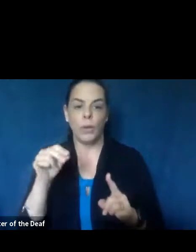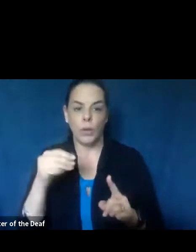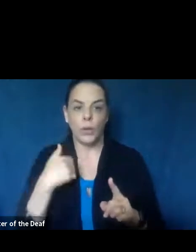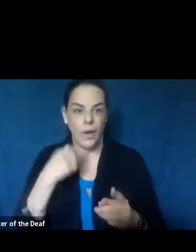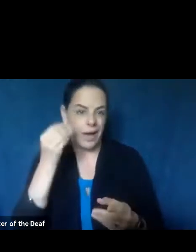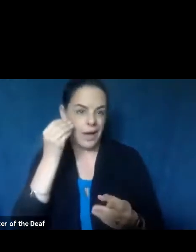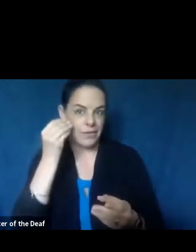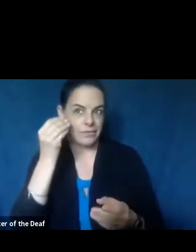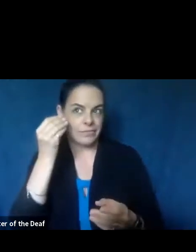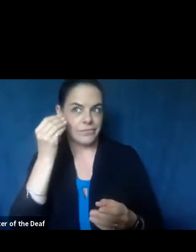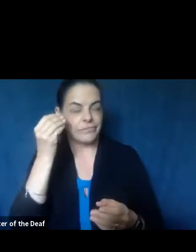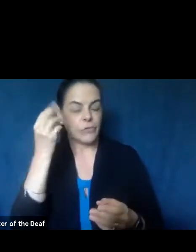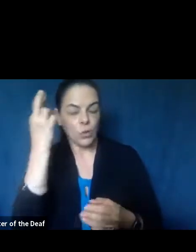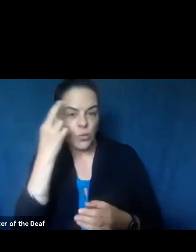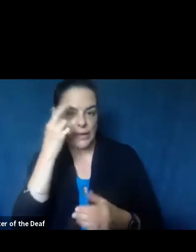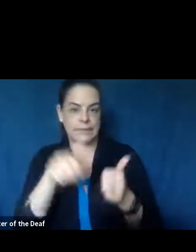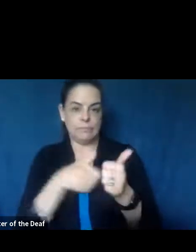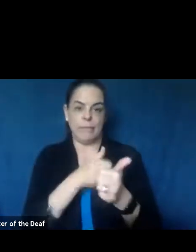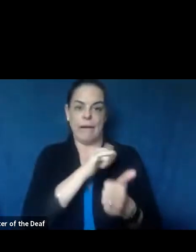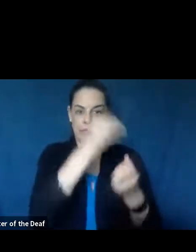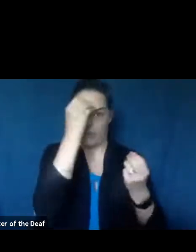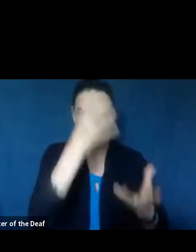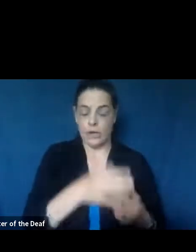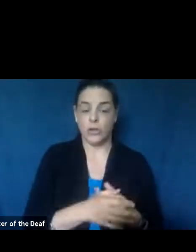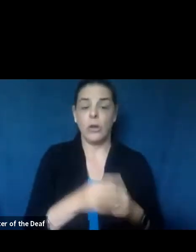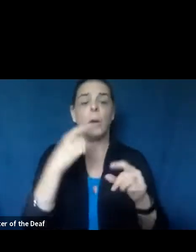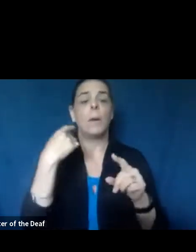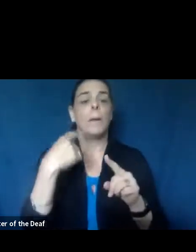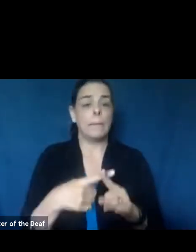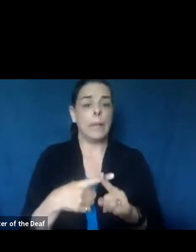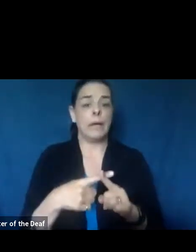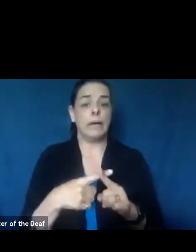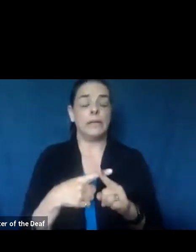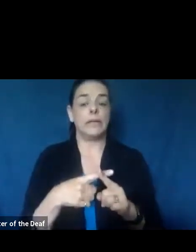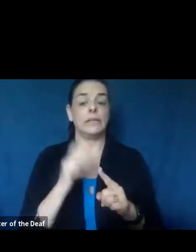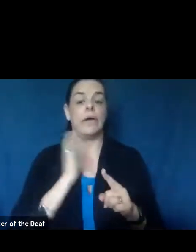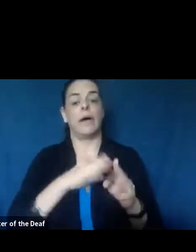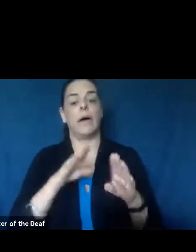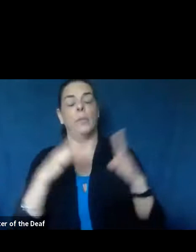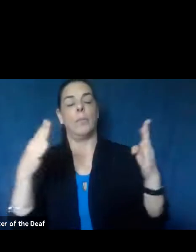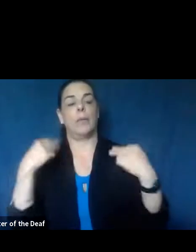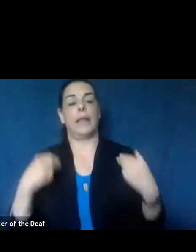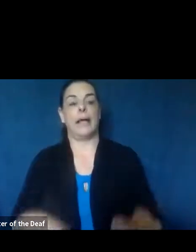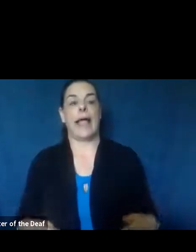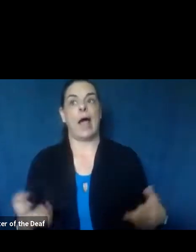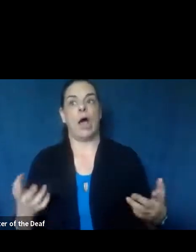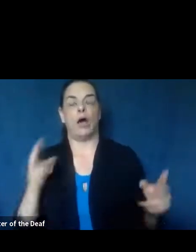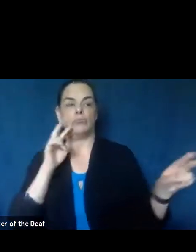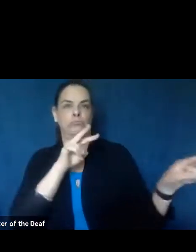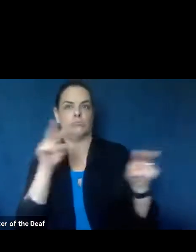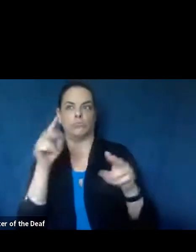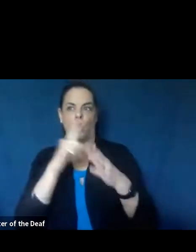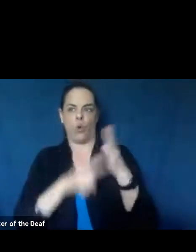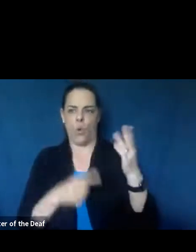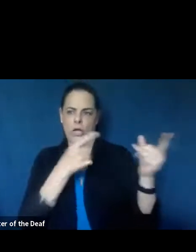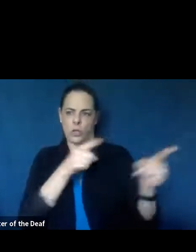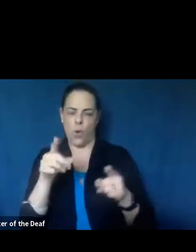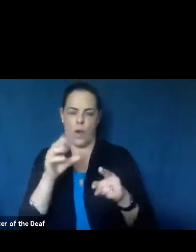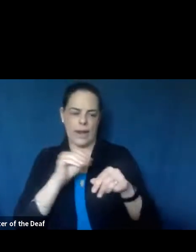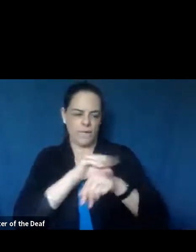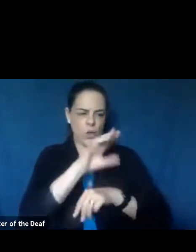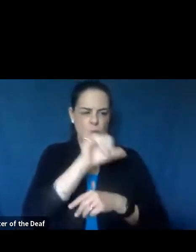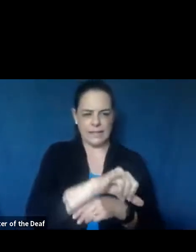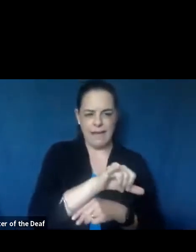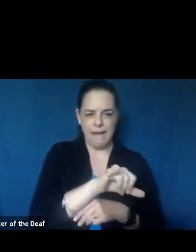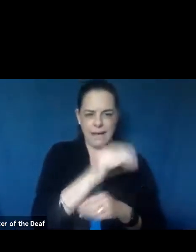information we're looking at. But the other side of that is there's also our public health view of what's happening and what's influencing that data,